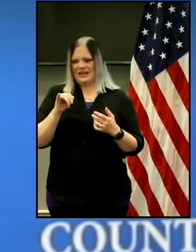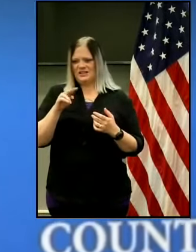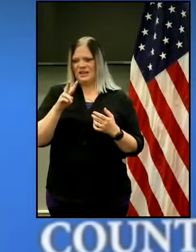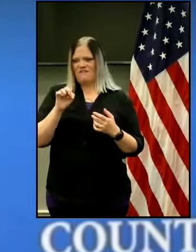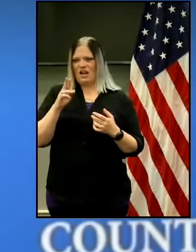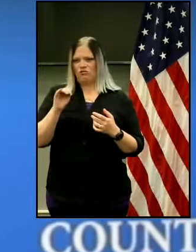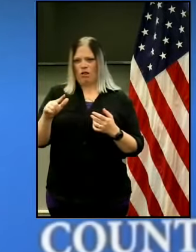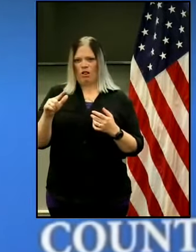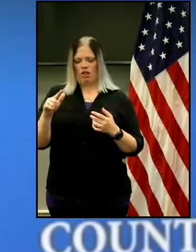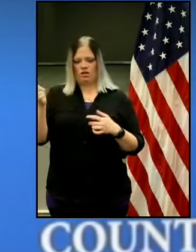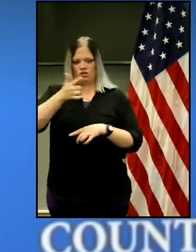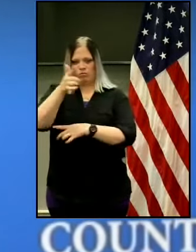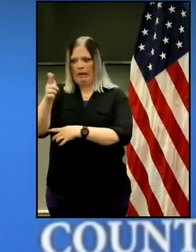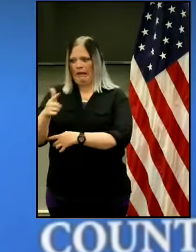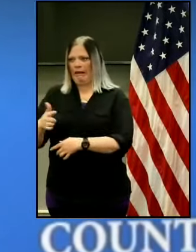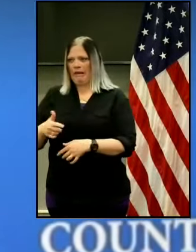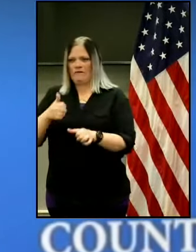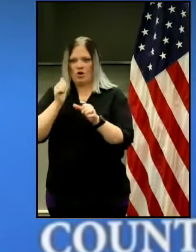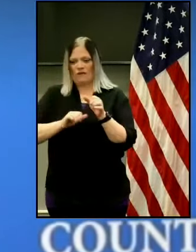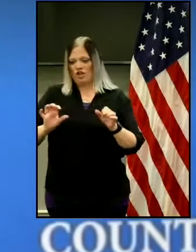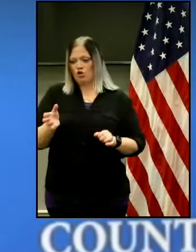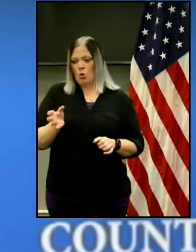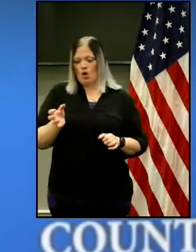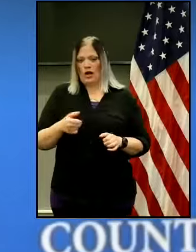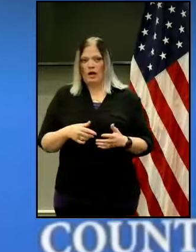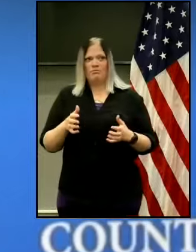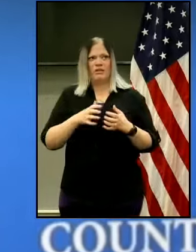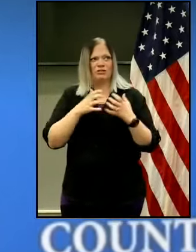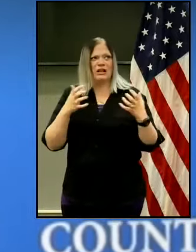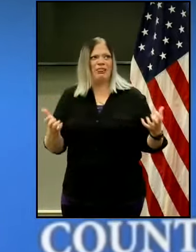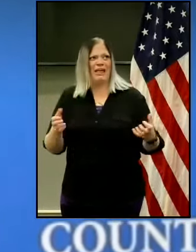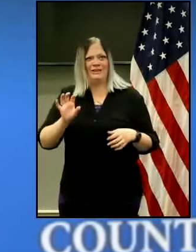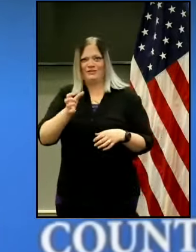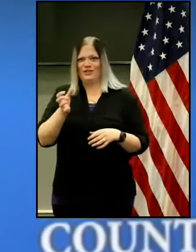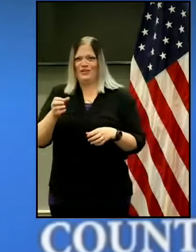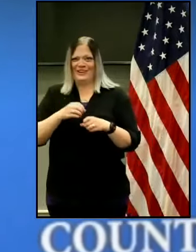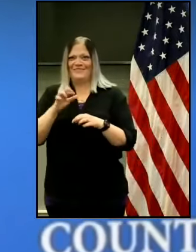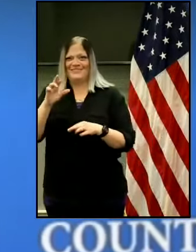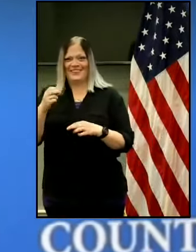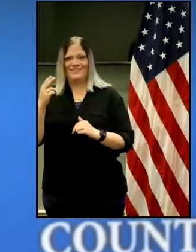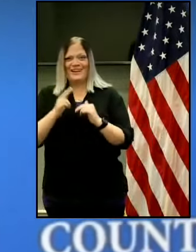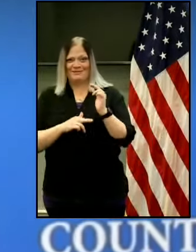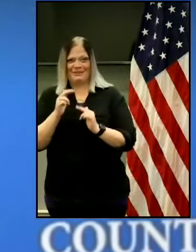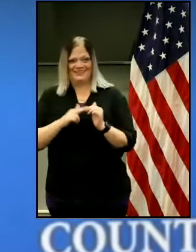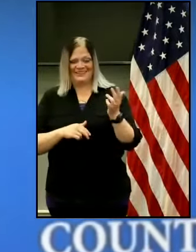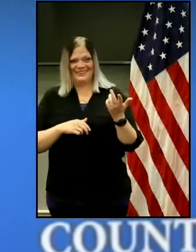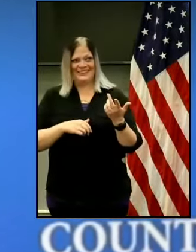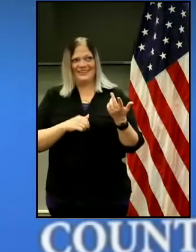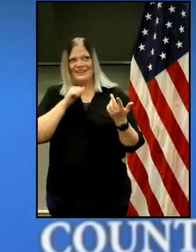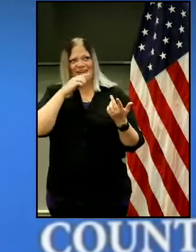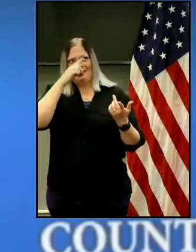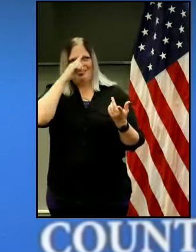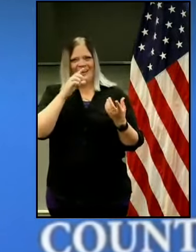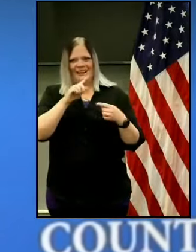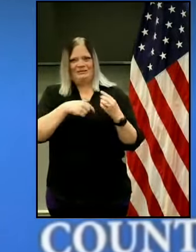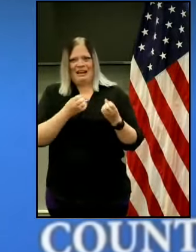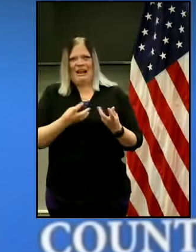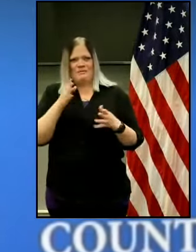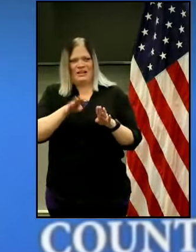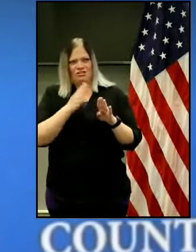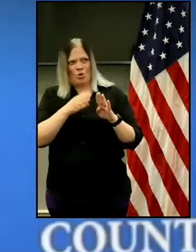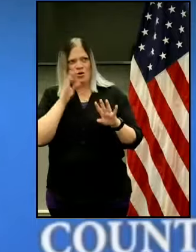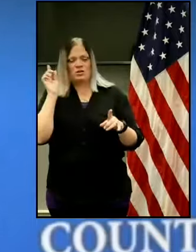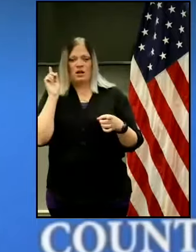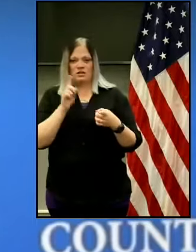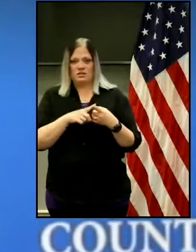antiviral sprays, and they spray every doorknob, which is a lot. There's a lot of doorknobs in the Rath building. You don't think about how many doors there are until